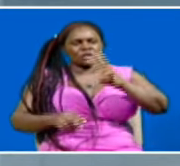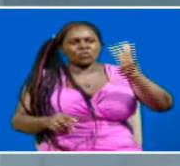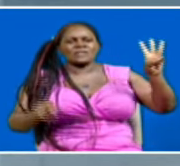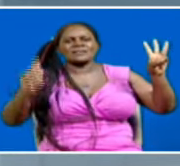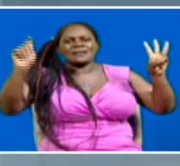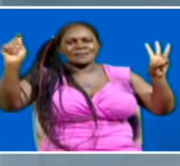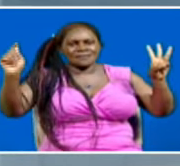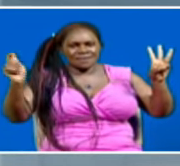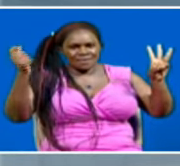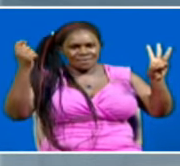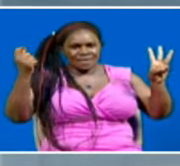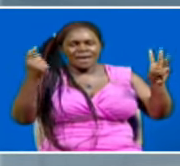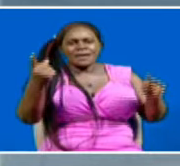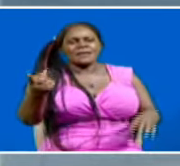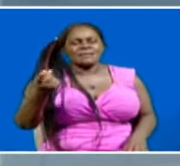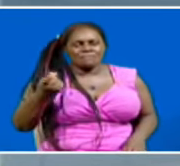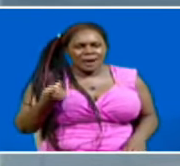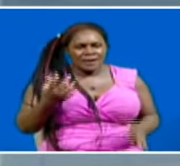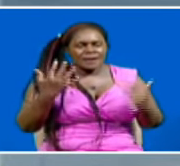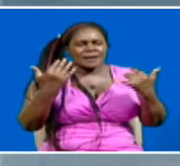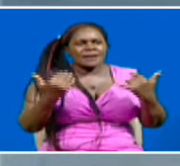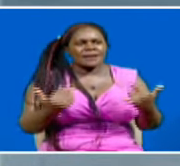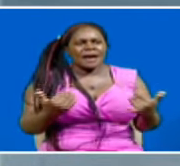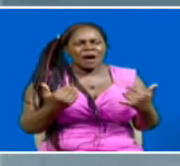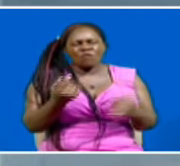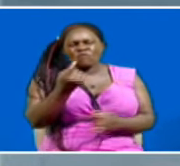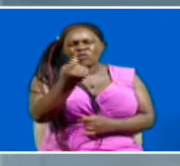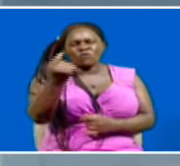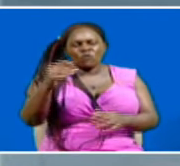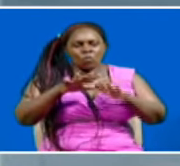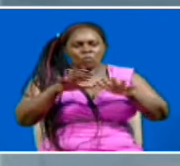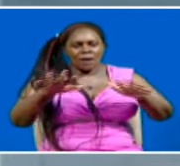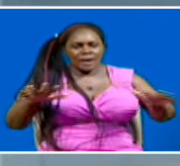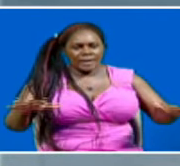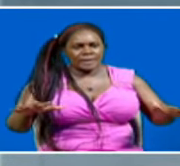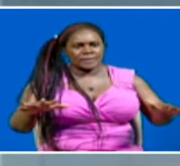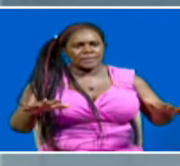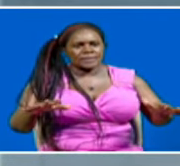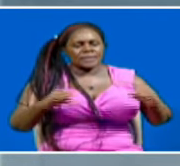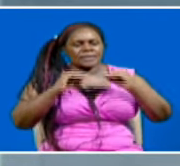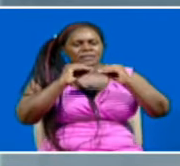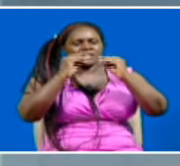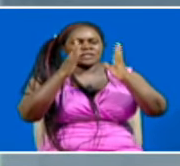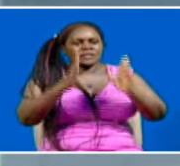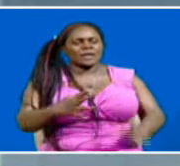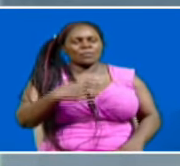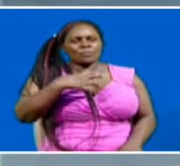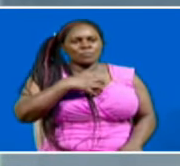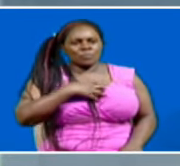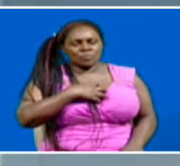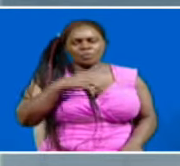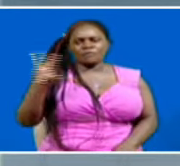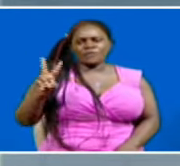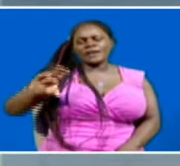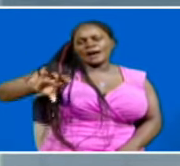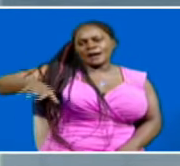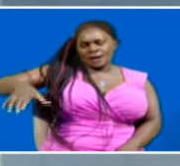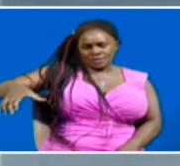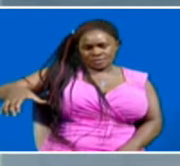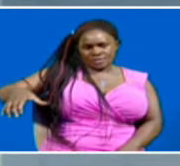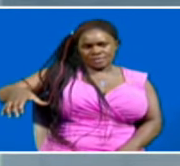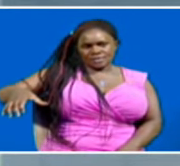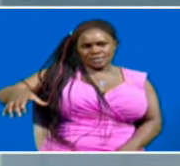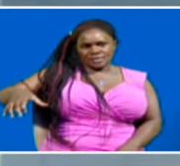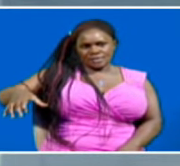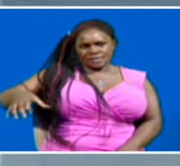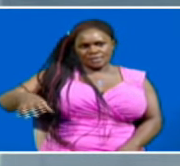Kenya. Due to its demand, there is now scarcity in the market. A retired teacher from Majengo in Vihiga County has, however,